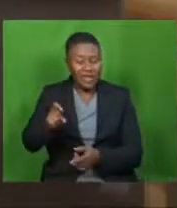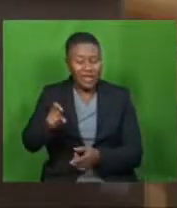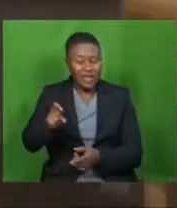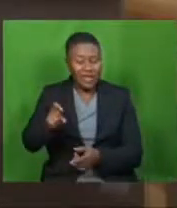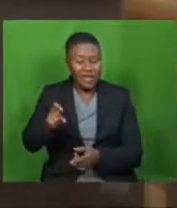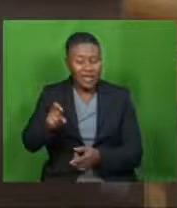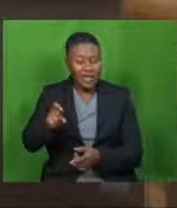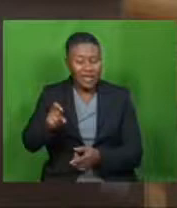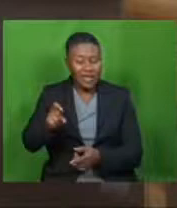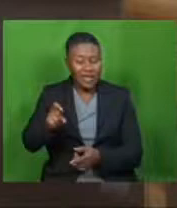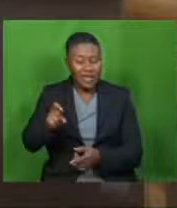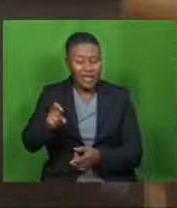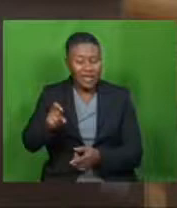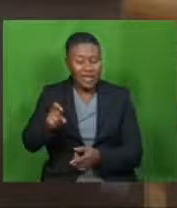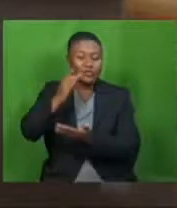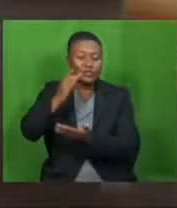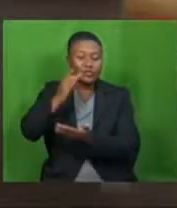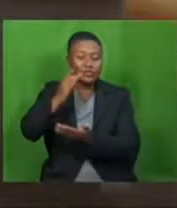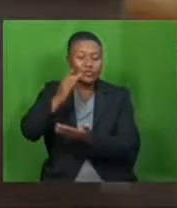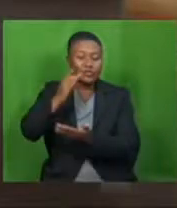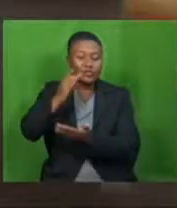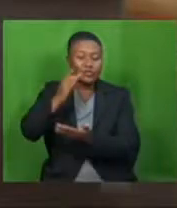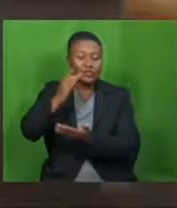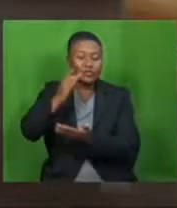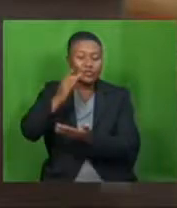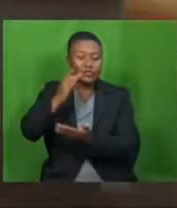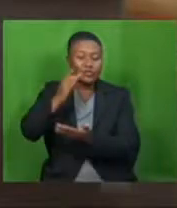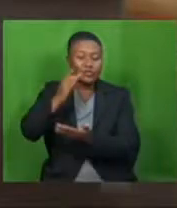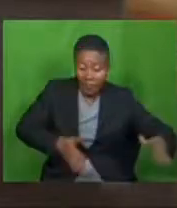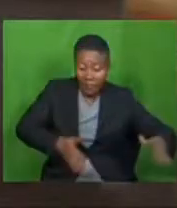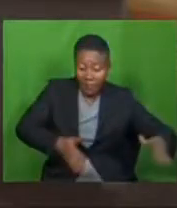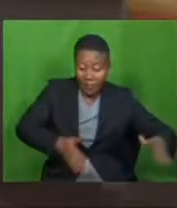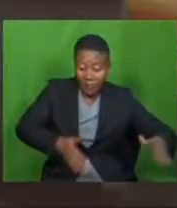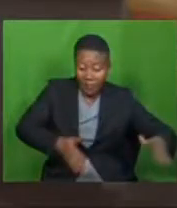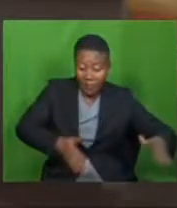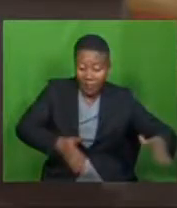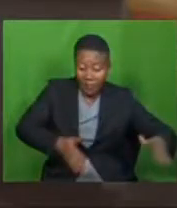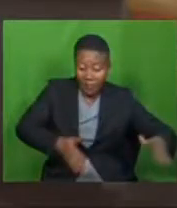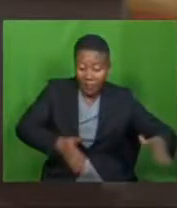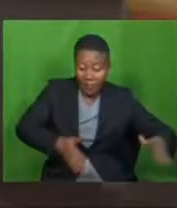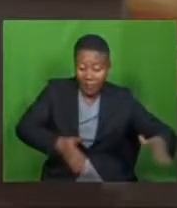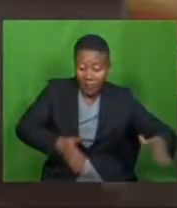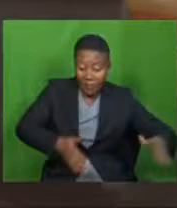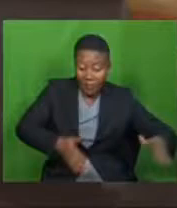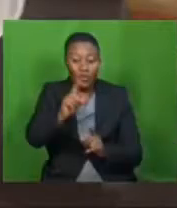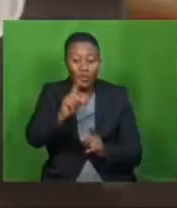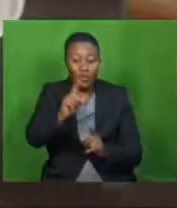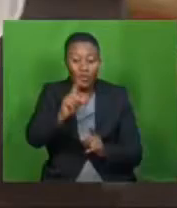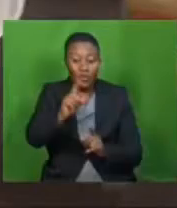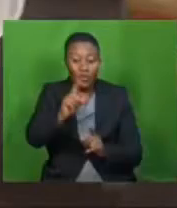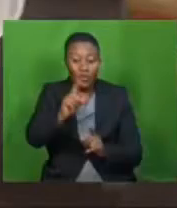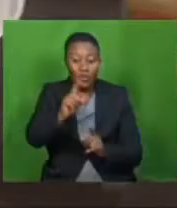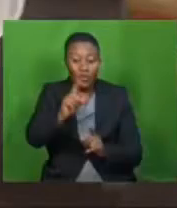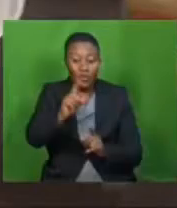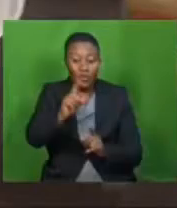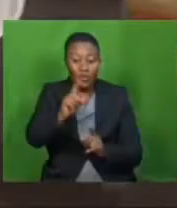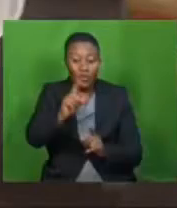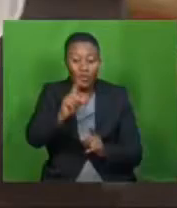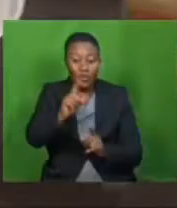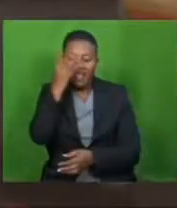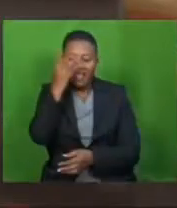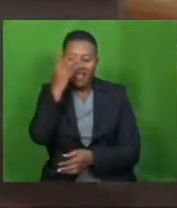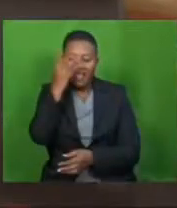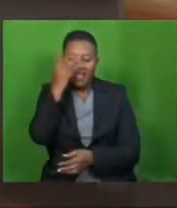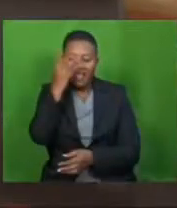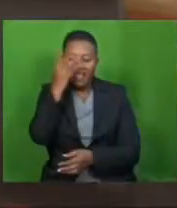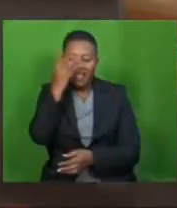Once we are planting the coconut, the sand winning must also stop, because that is exposing our people and making them more